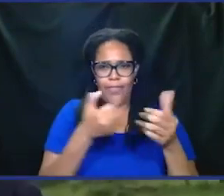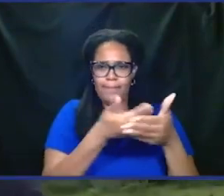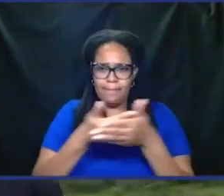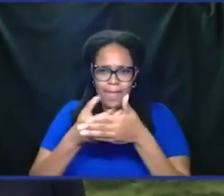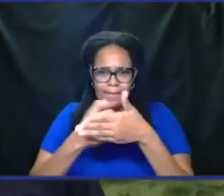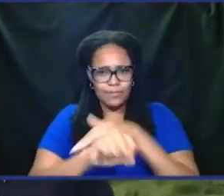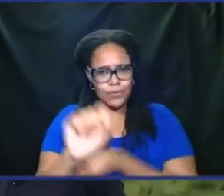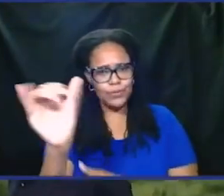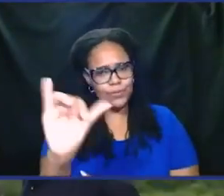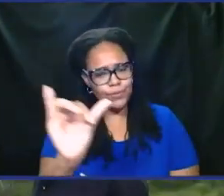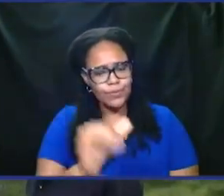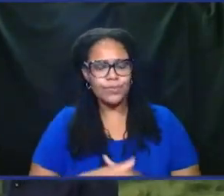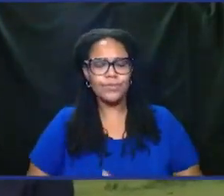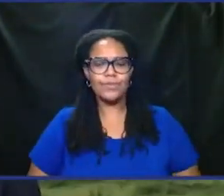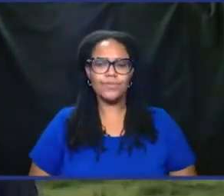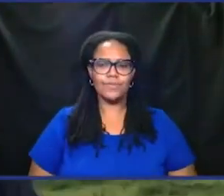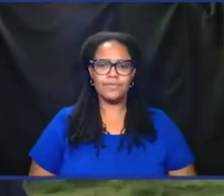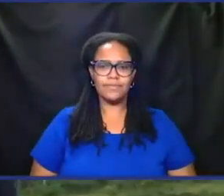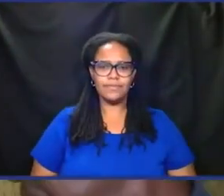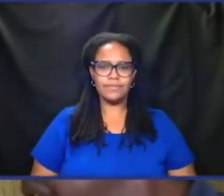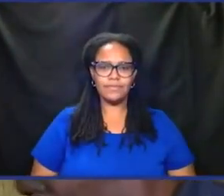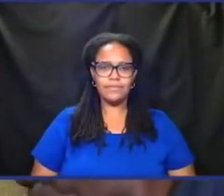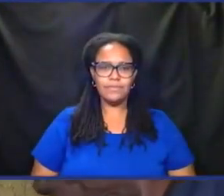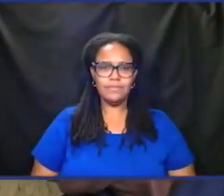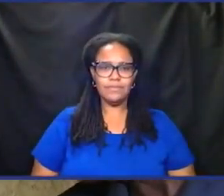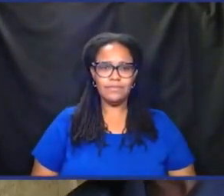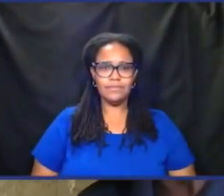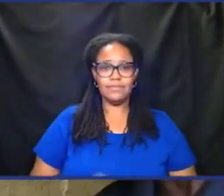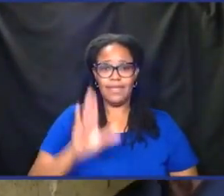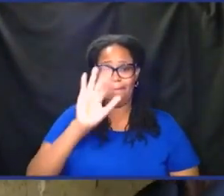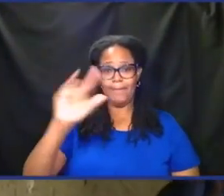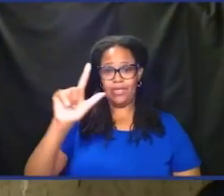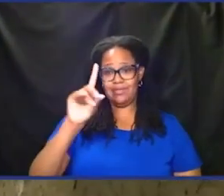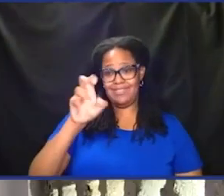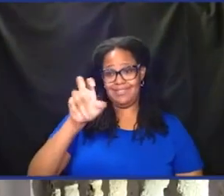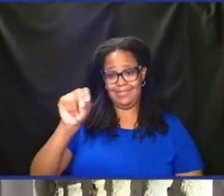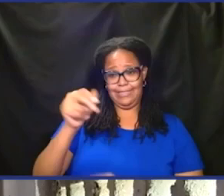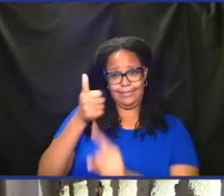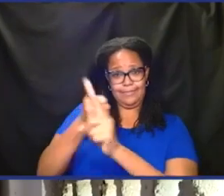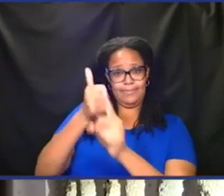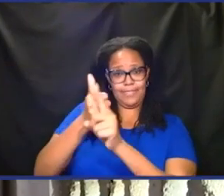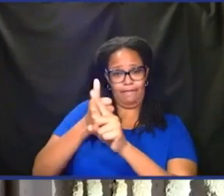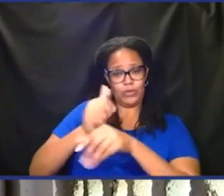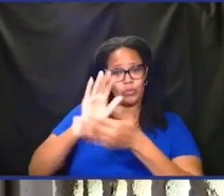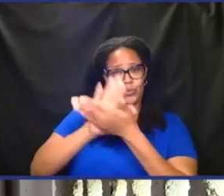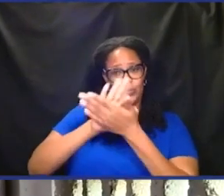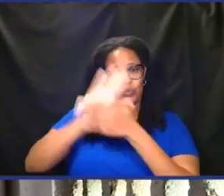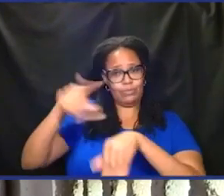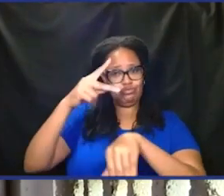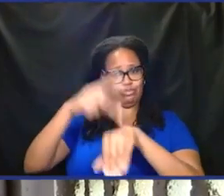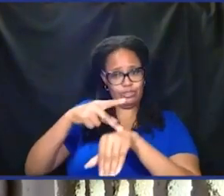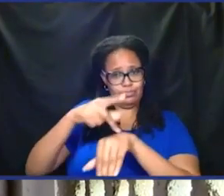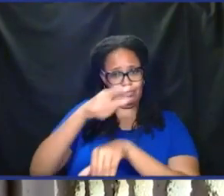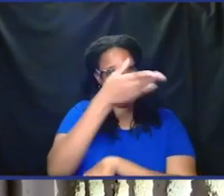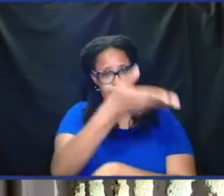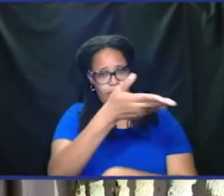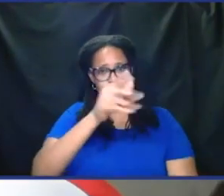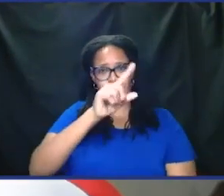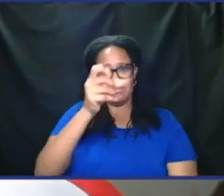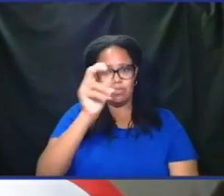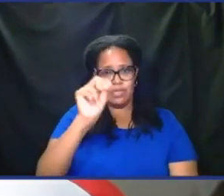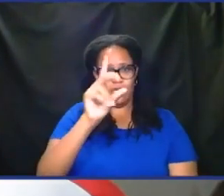Bildin is the school principal in Zondo. He knows that good health is a strong foundation for the growing community.